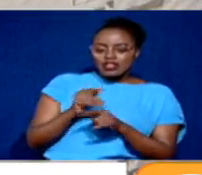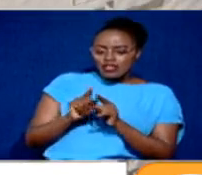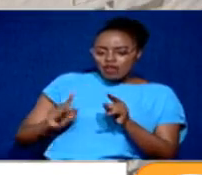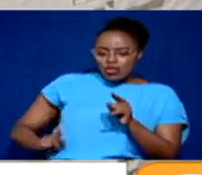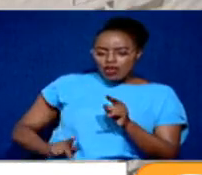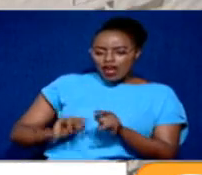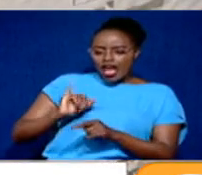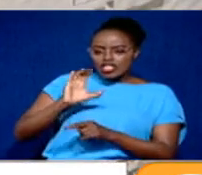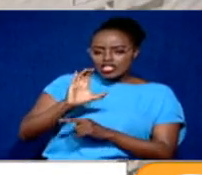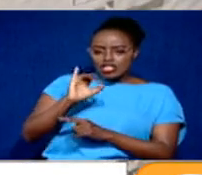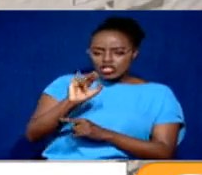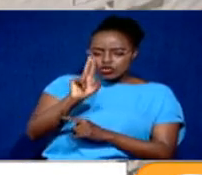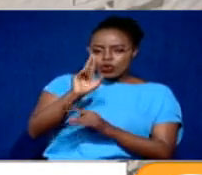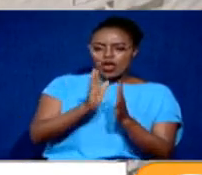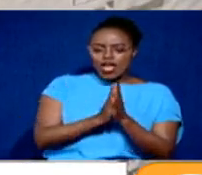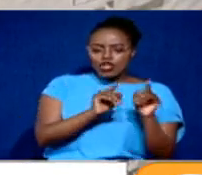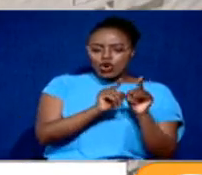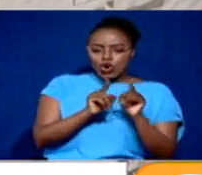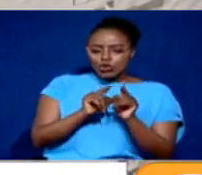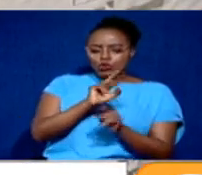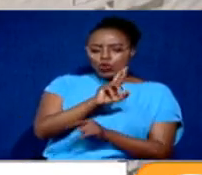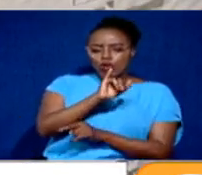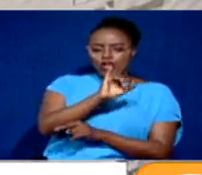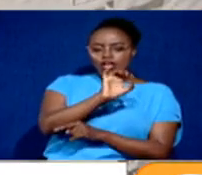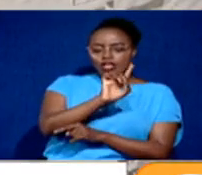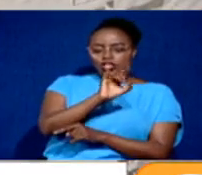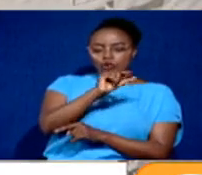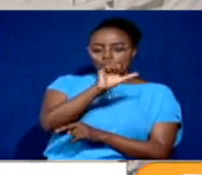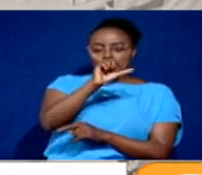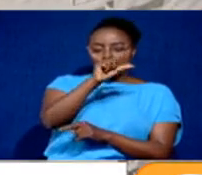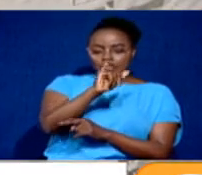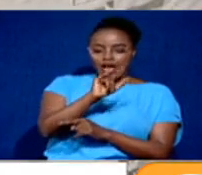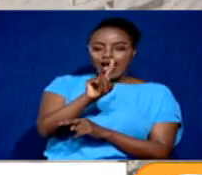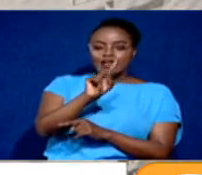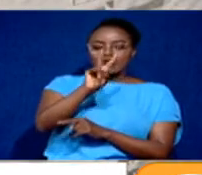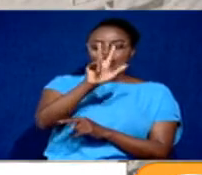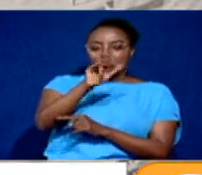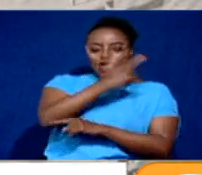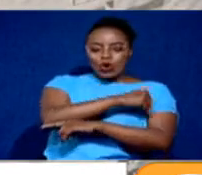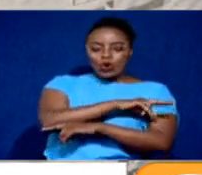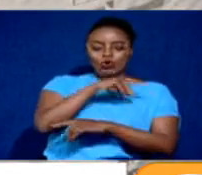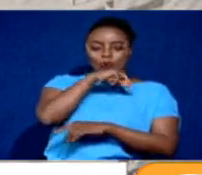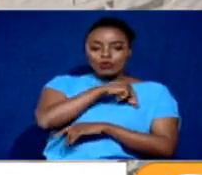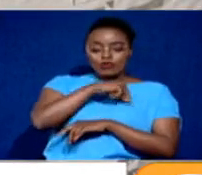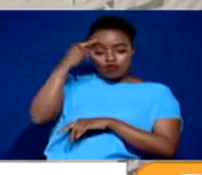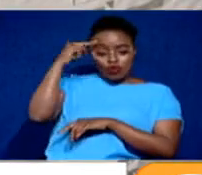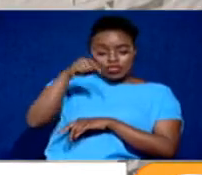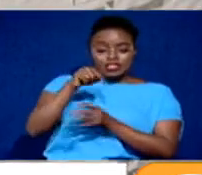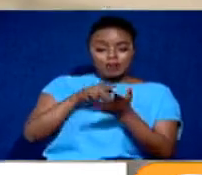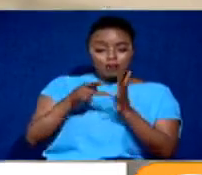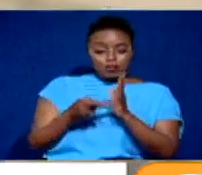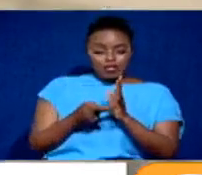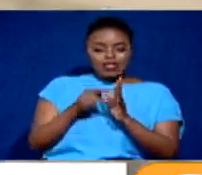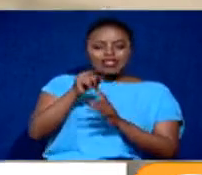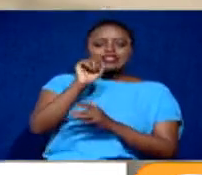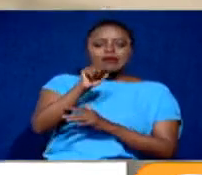ICU equipment, and radiology equipment to 123 hospitals earmarked as beneficiaries of the project.